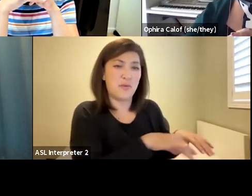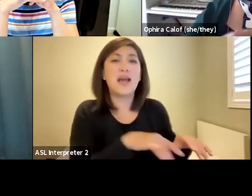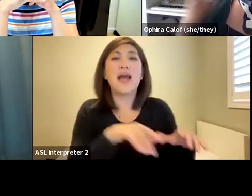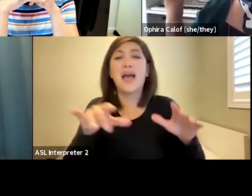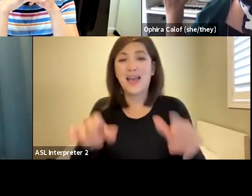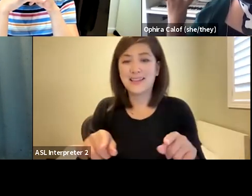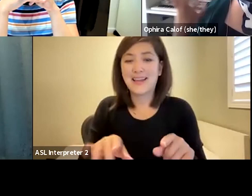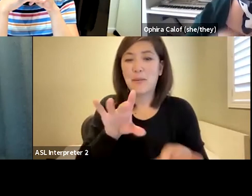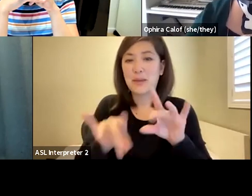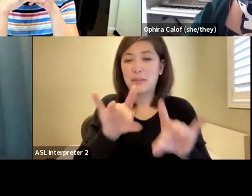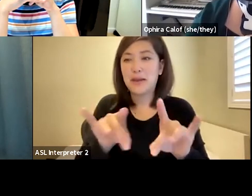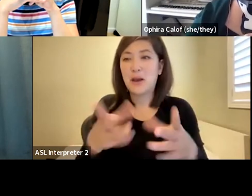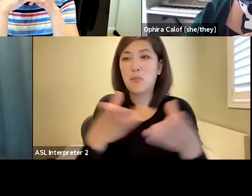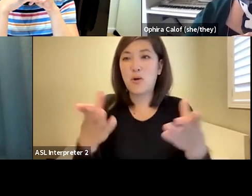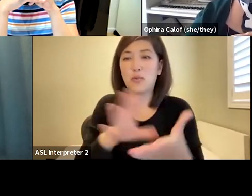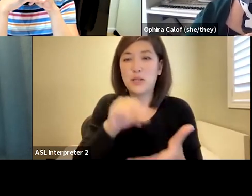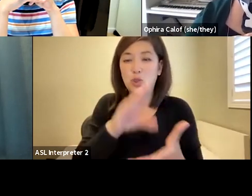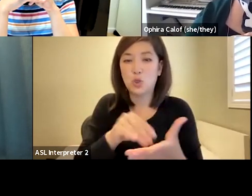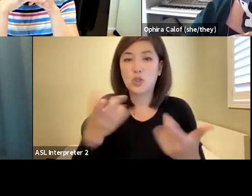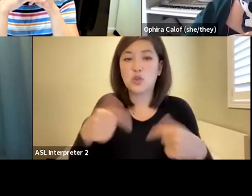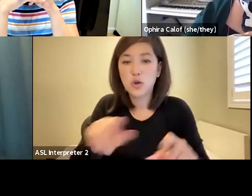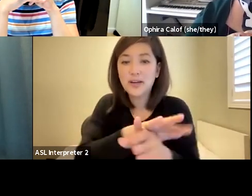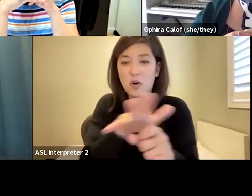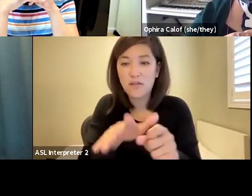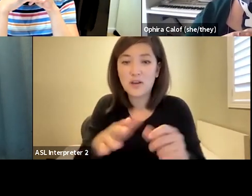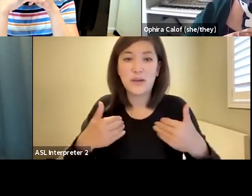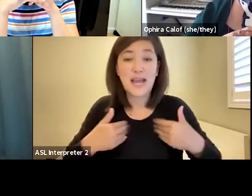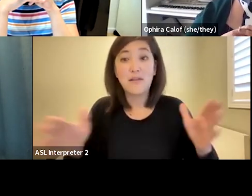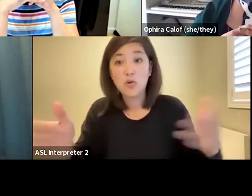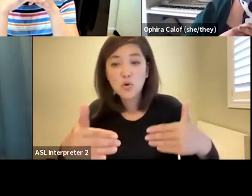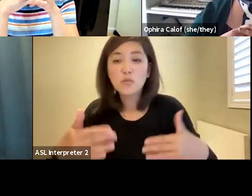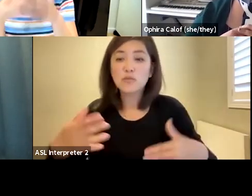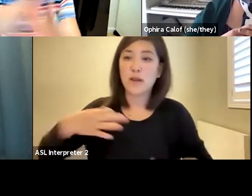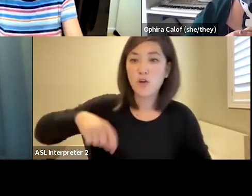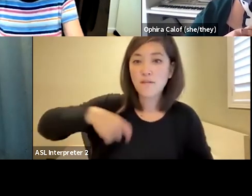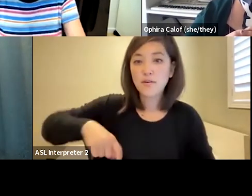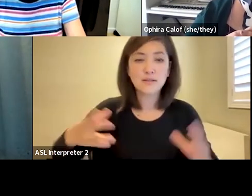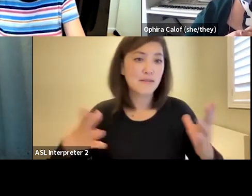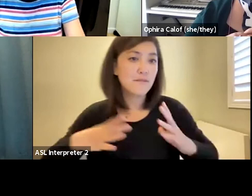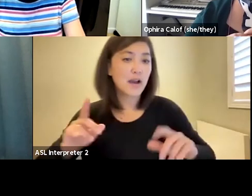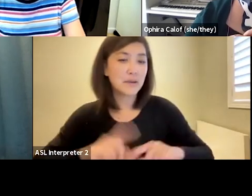and processes and conferences that that create space for people to engage in